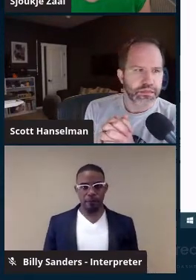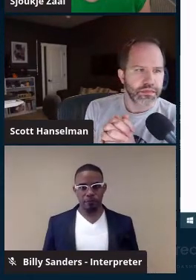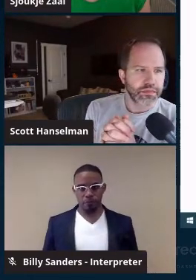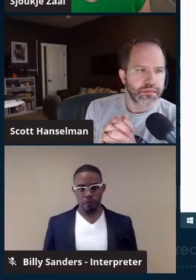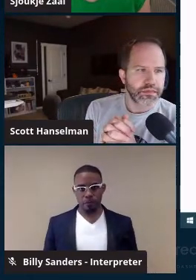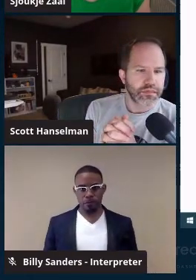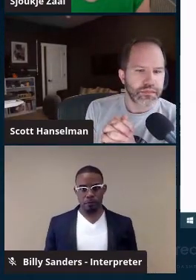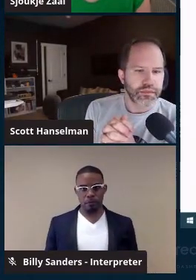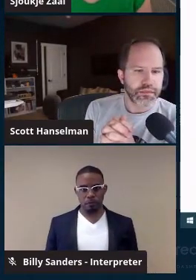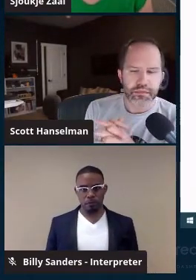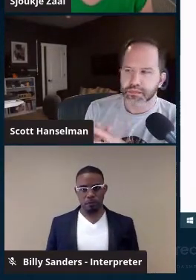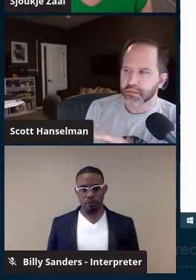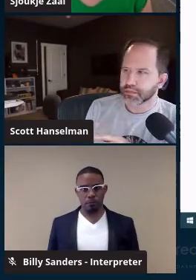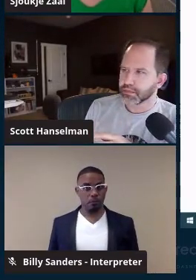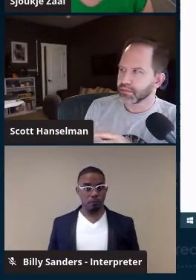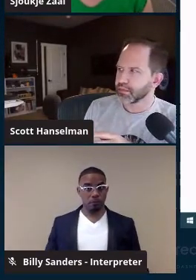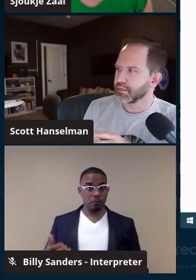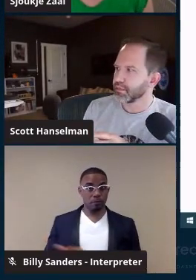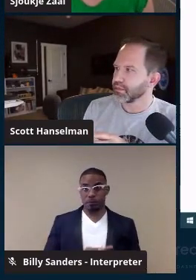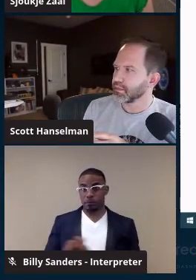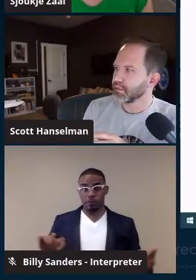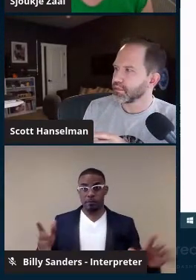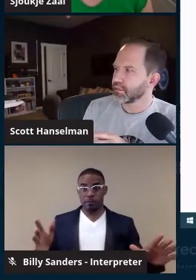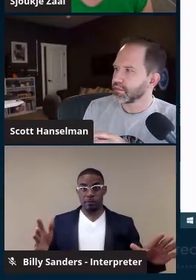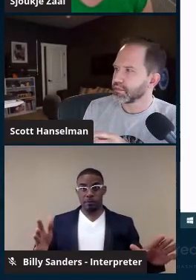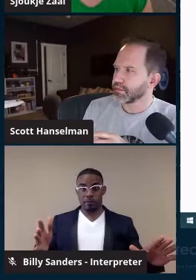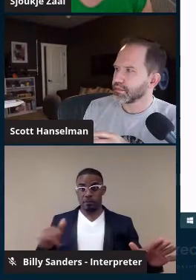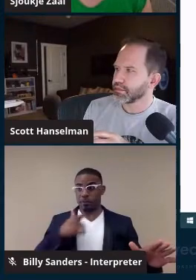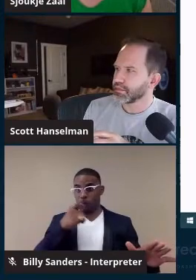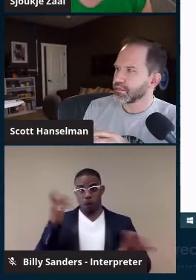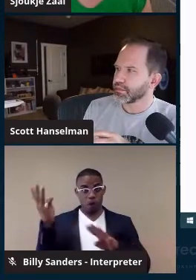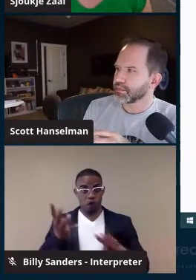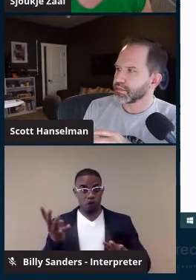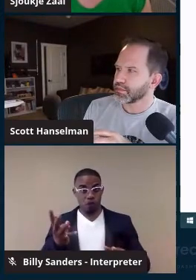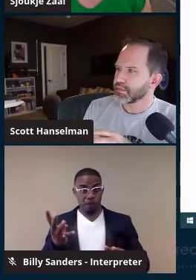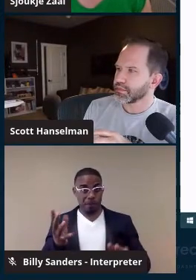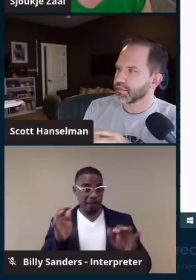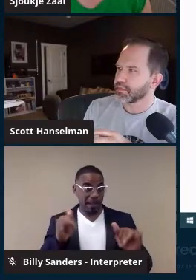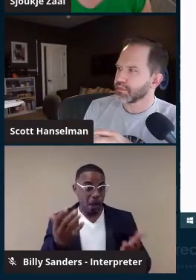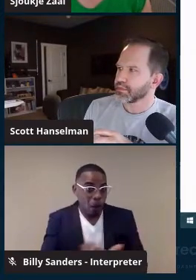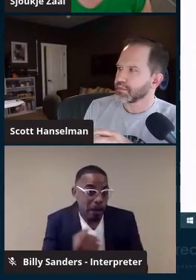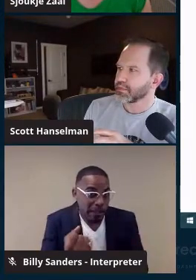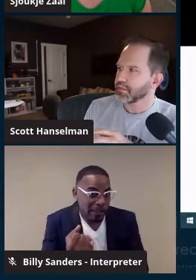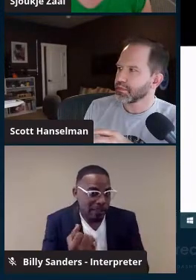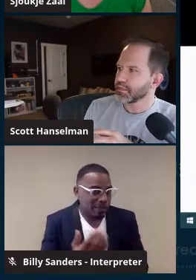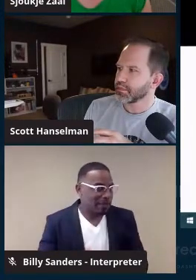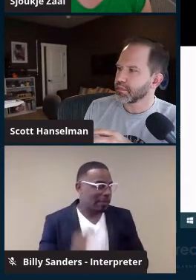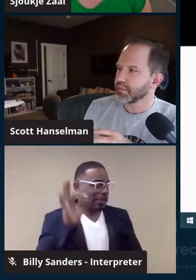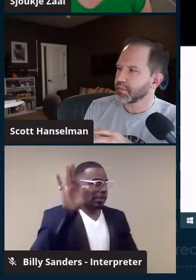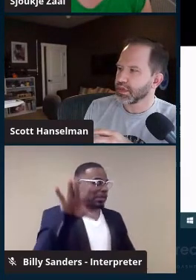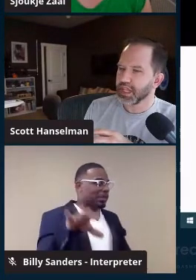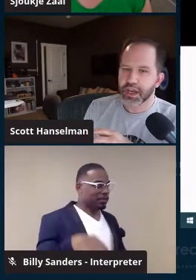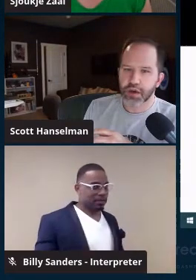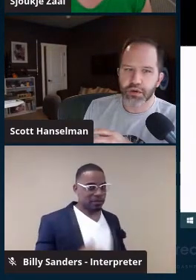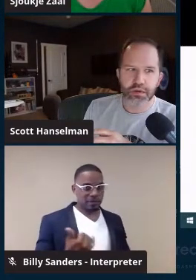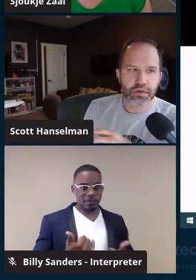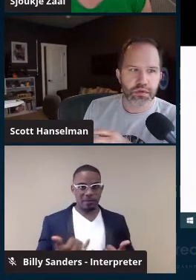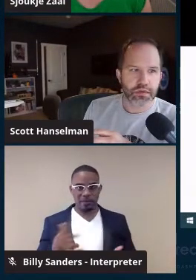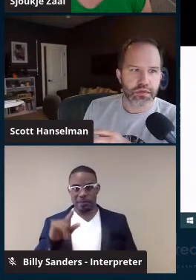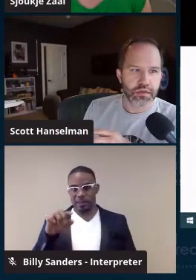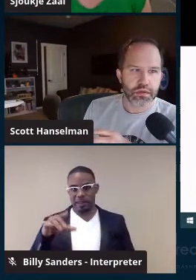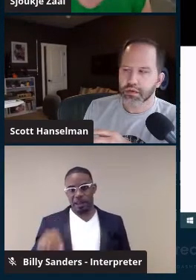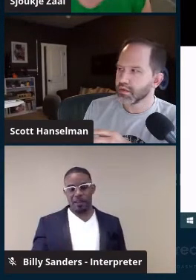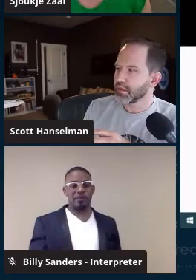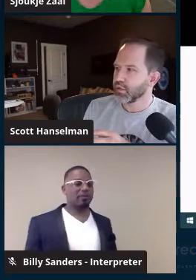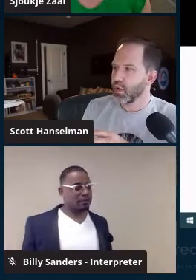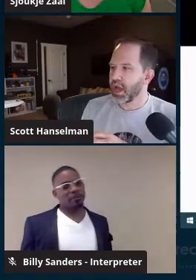That is cool. So everyone that is watching the stream can win some Lego today. So, Lego?